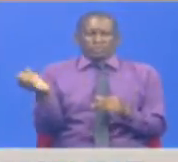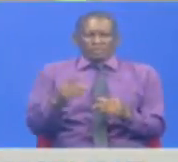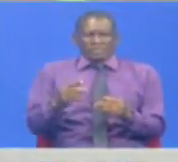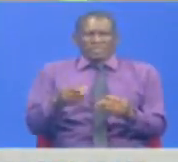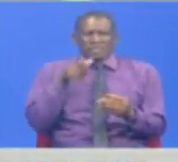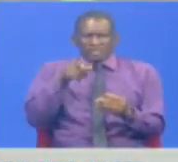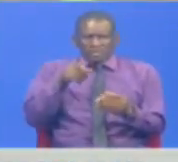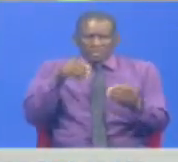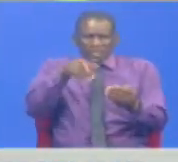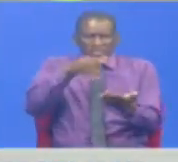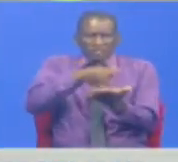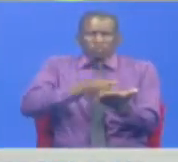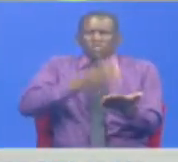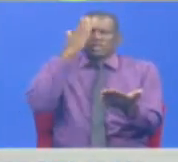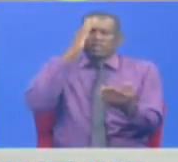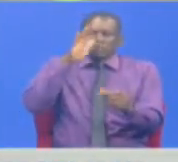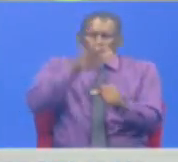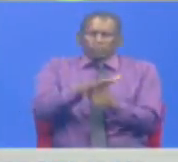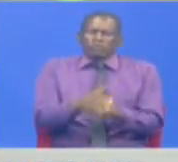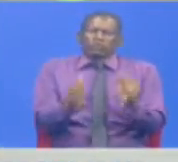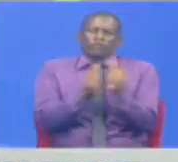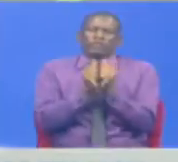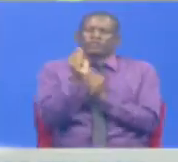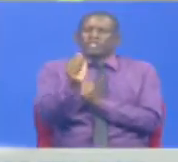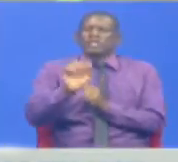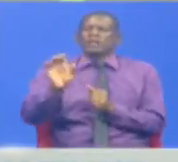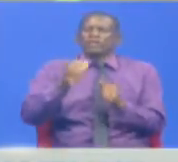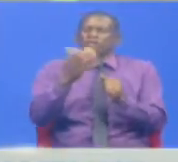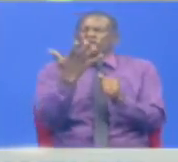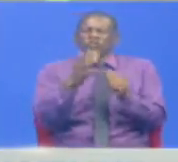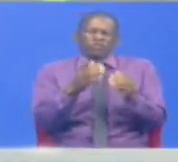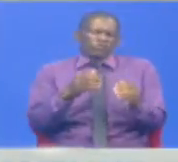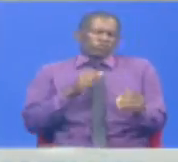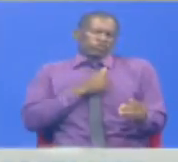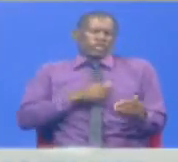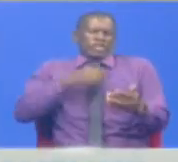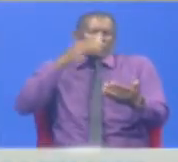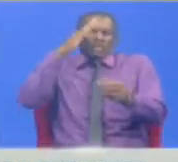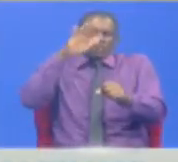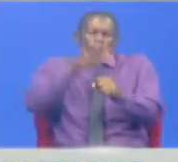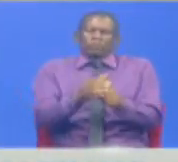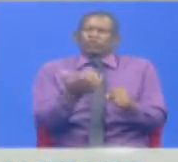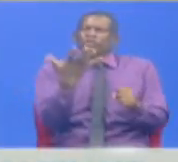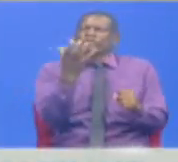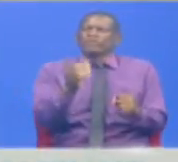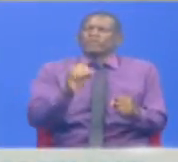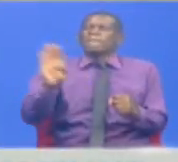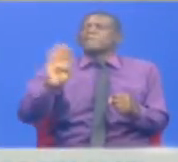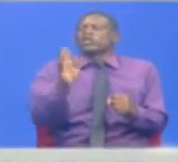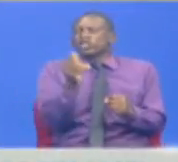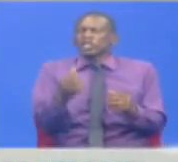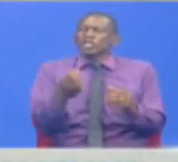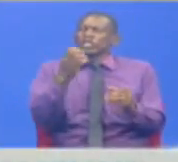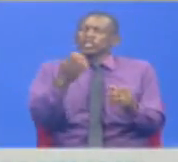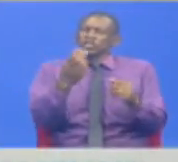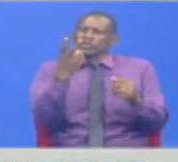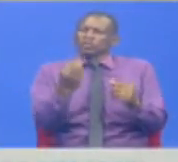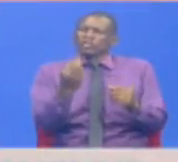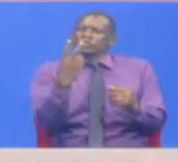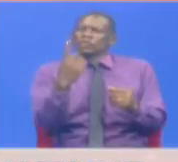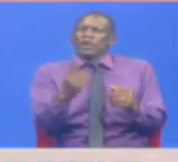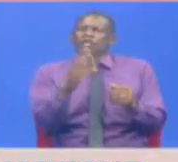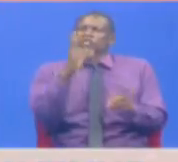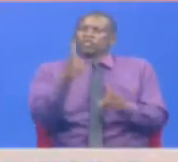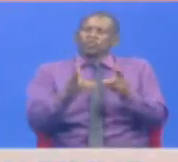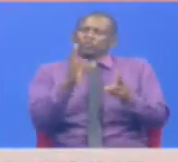for an additional 50 billion shillings in the 2021-2022 financial year, with the president asking